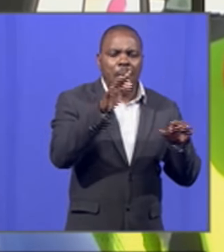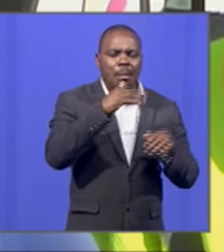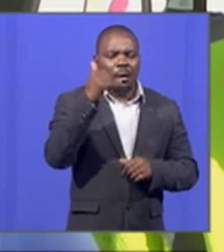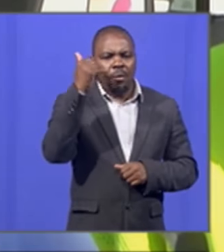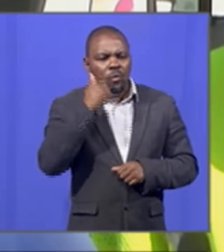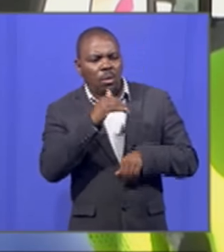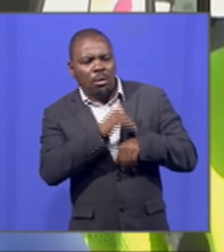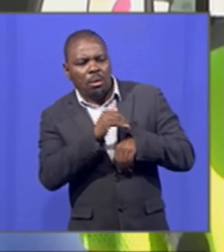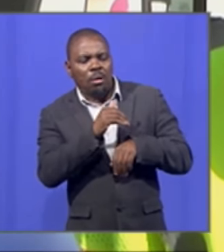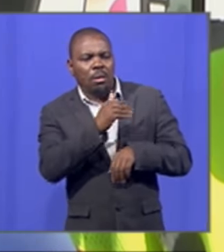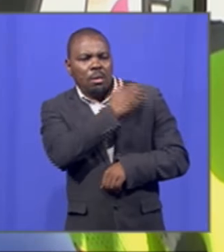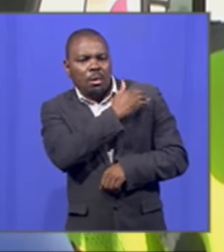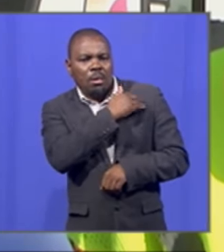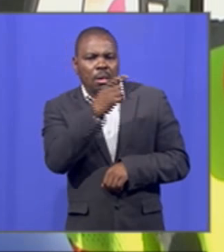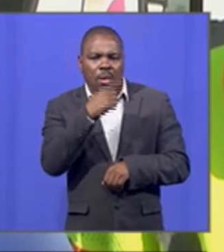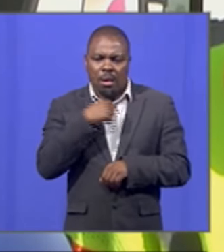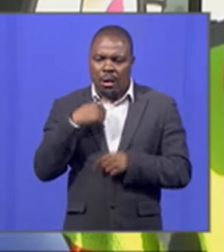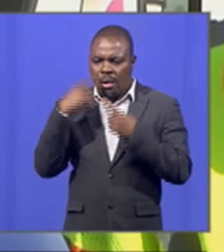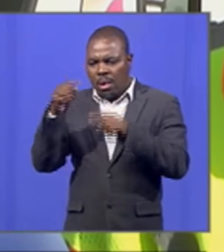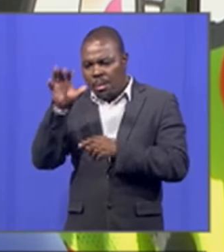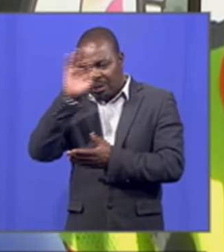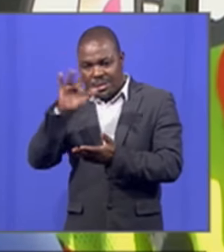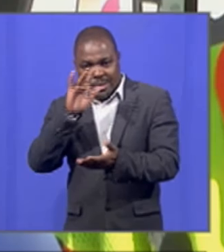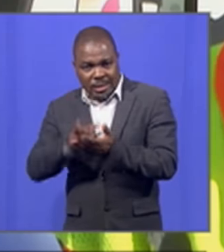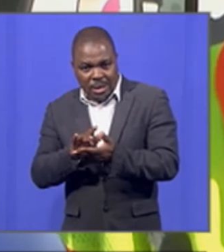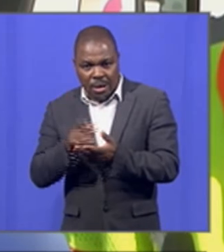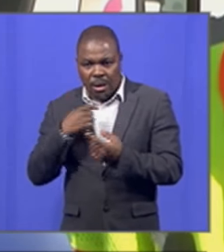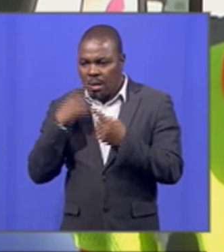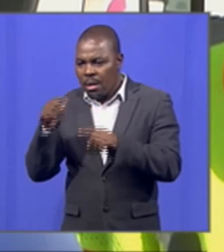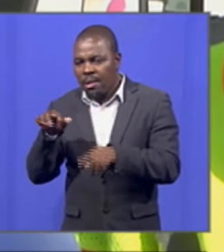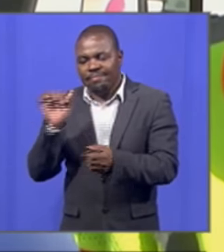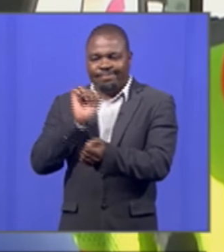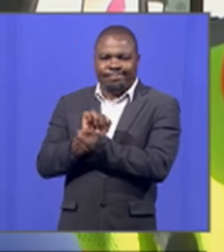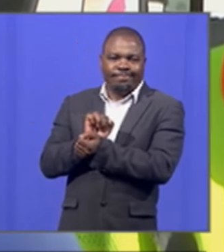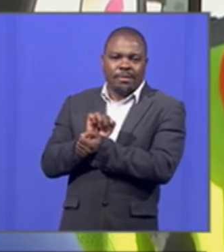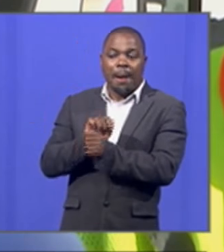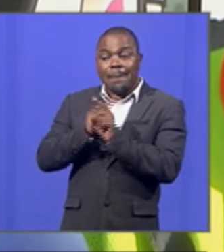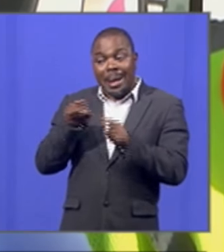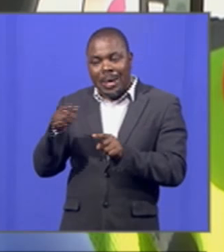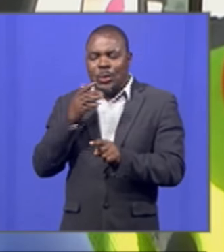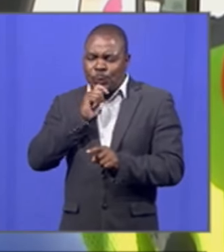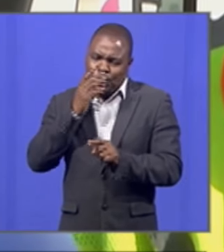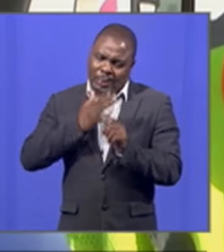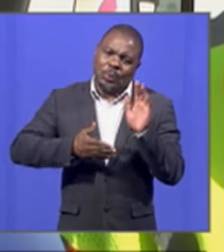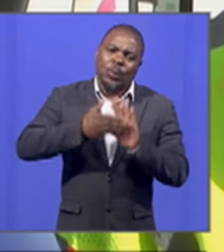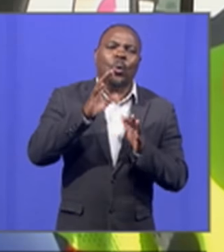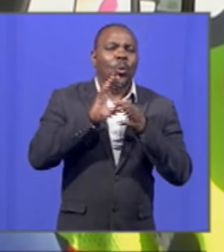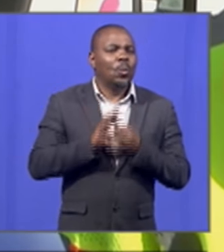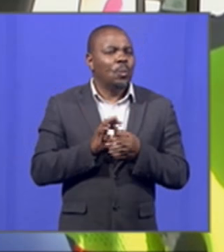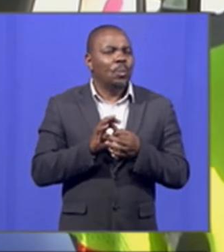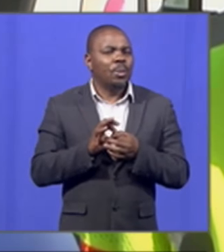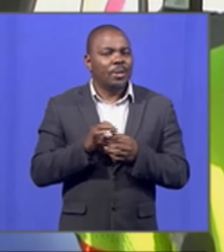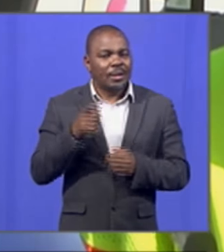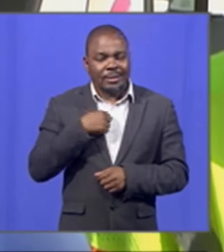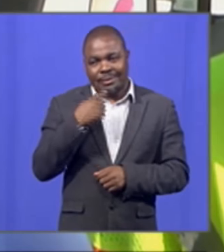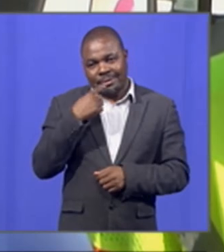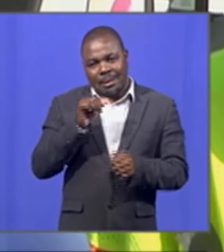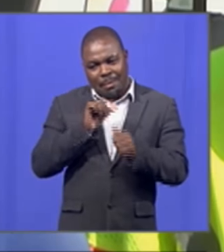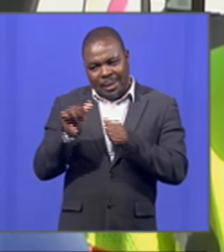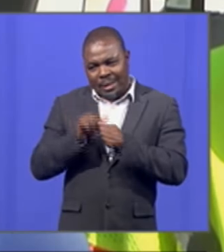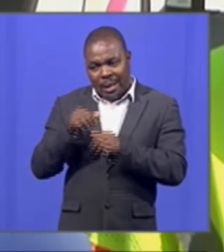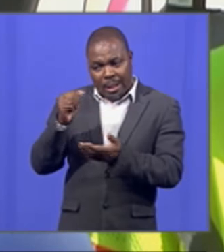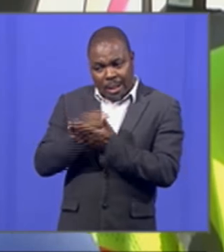ka shanela police station ya Fobedi go so ha ke fitla ke kry-a gore ba ba tshwere mara ba batla go ya gae. So na re kopa gore ba sena dipampiri re